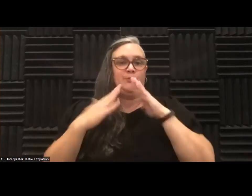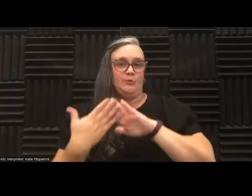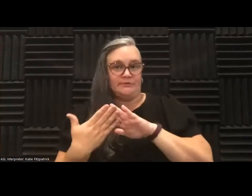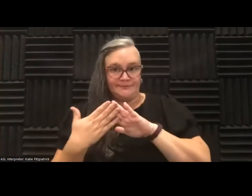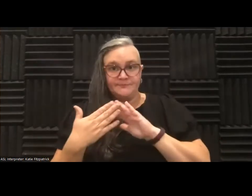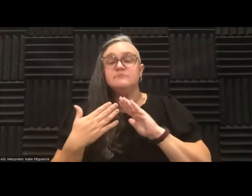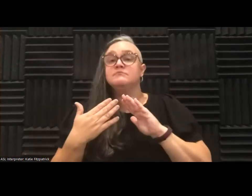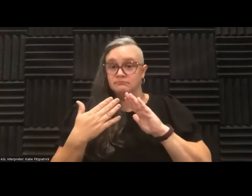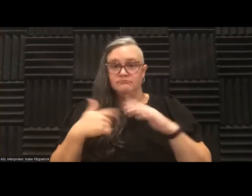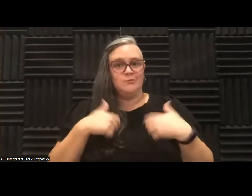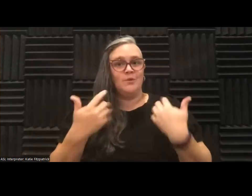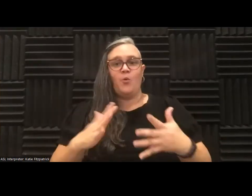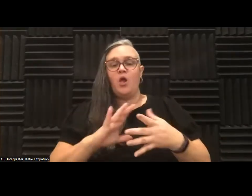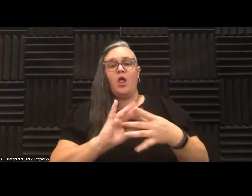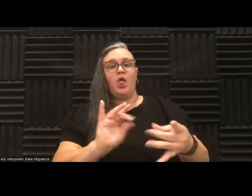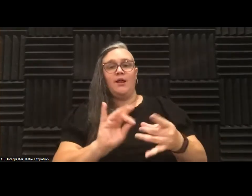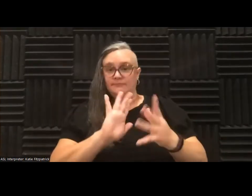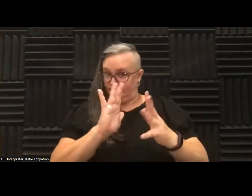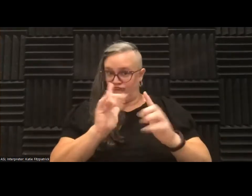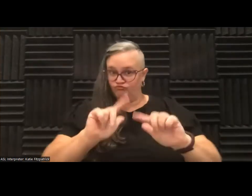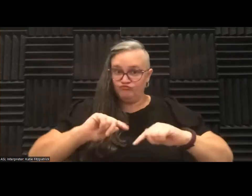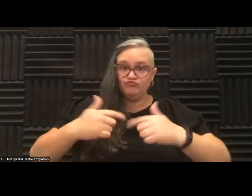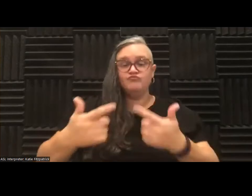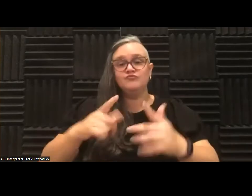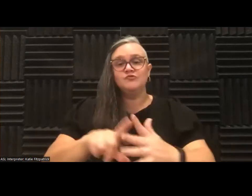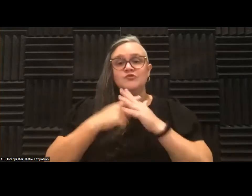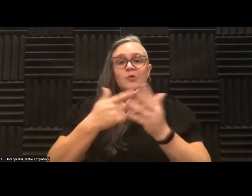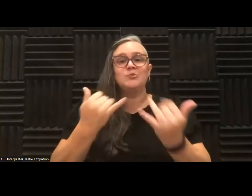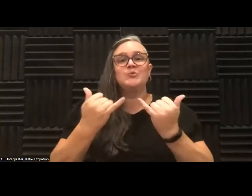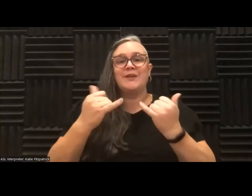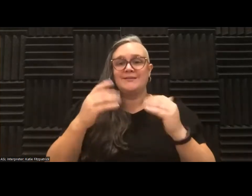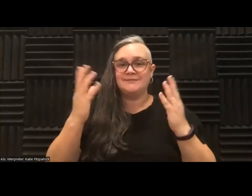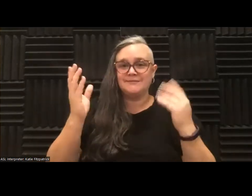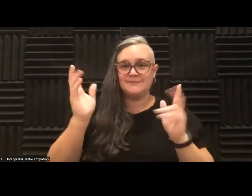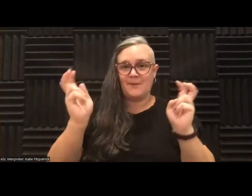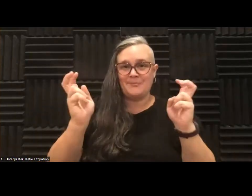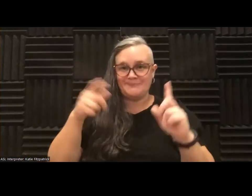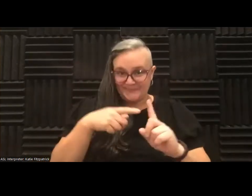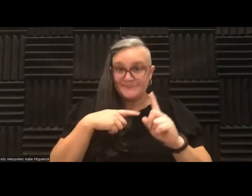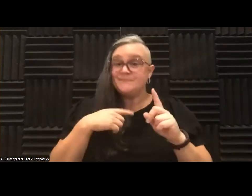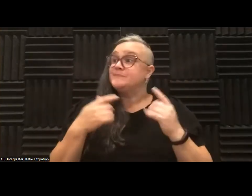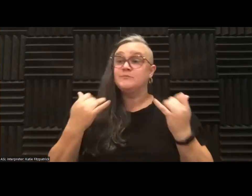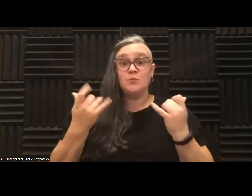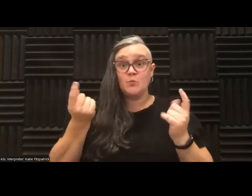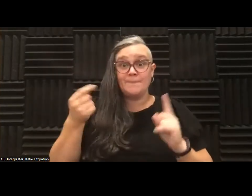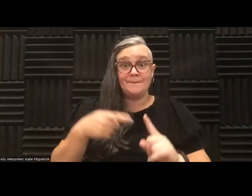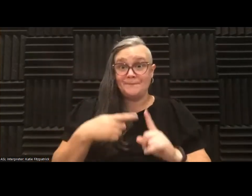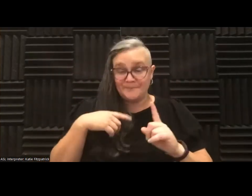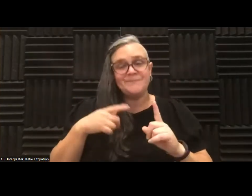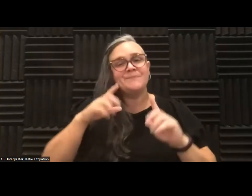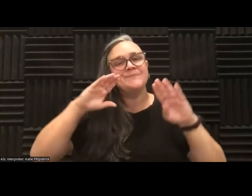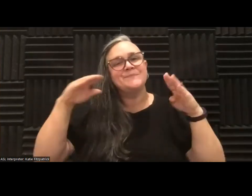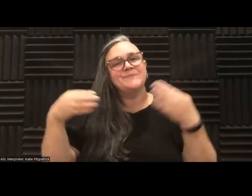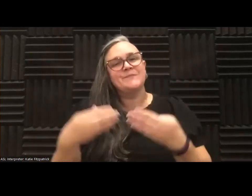So without further ado, we're going to jump right into today's topic. Today's theme is focused